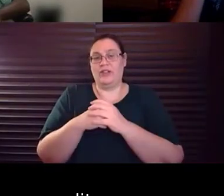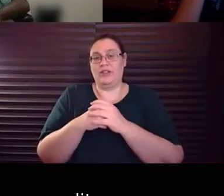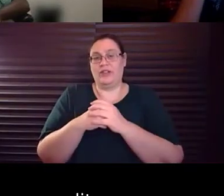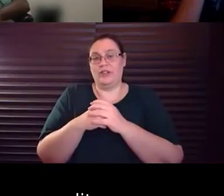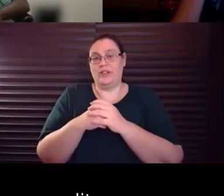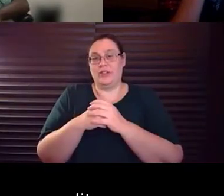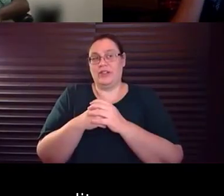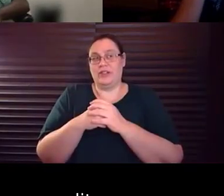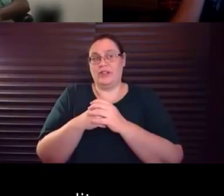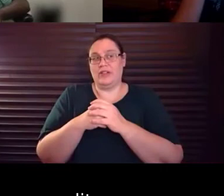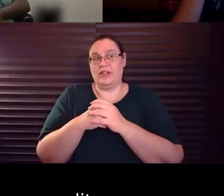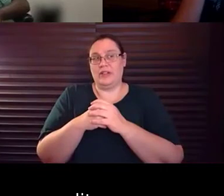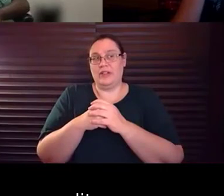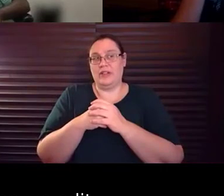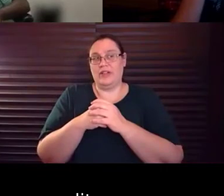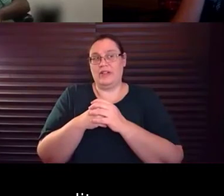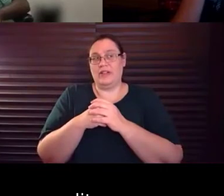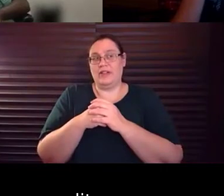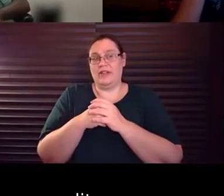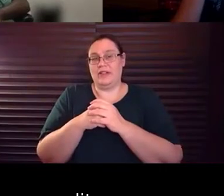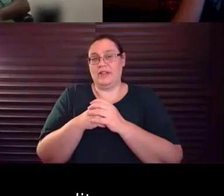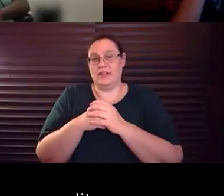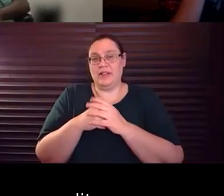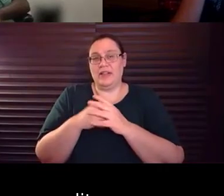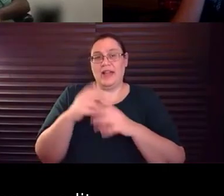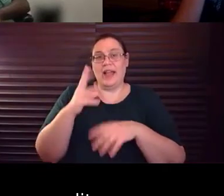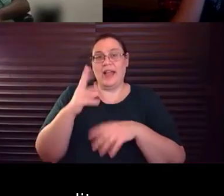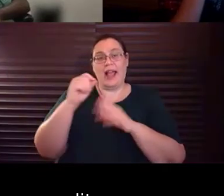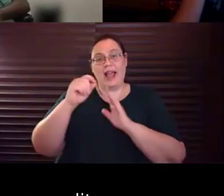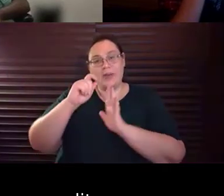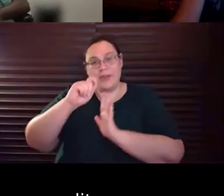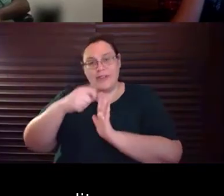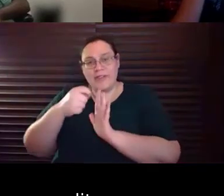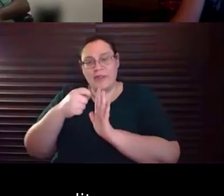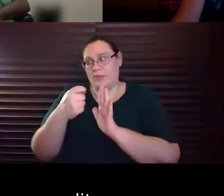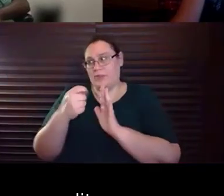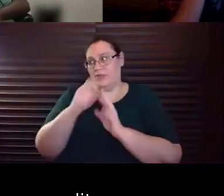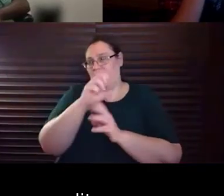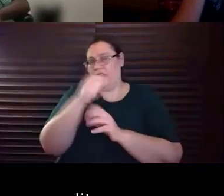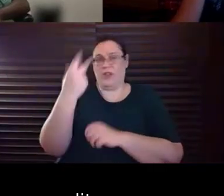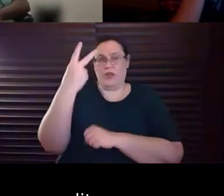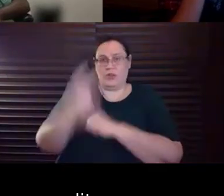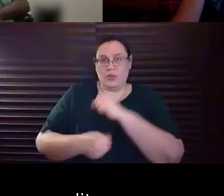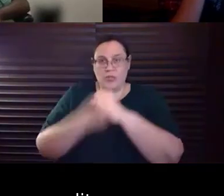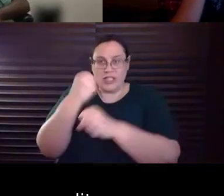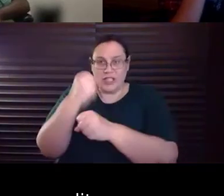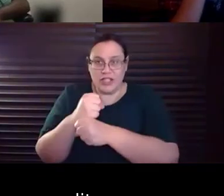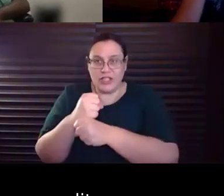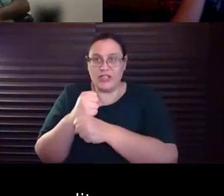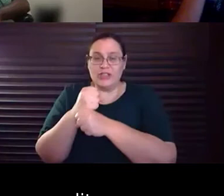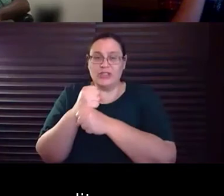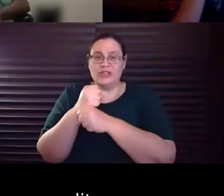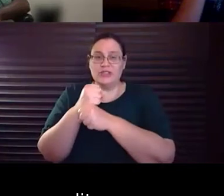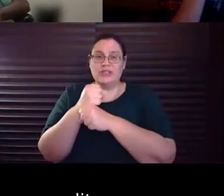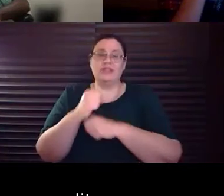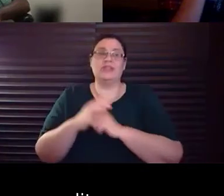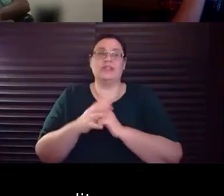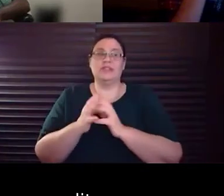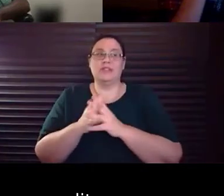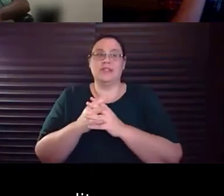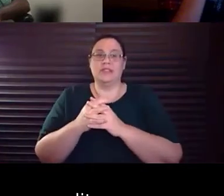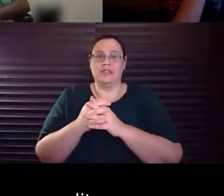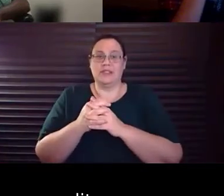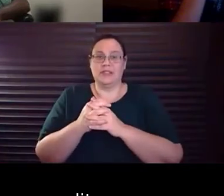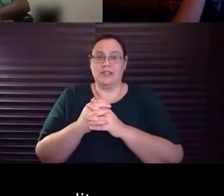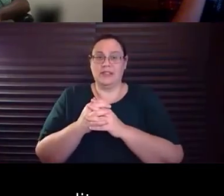and then we edited for like 2 years, and we felt that the